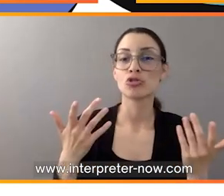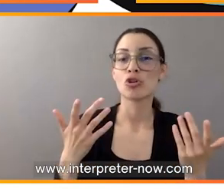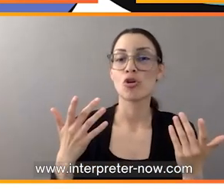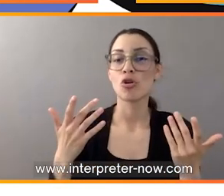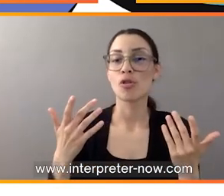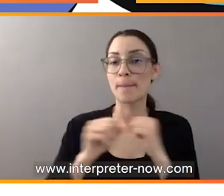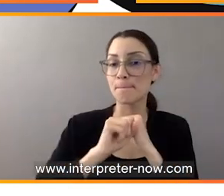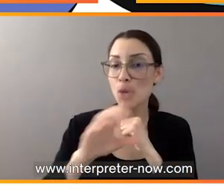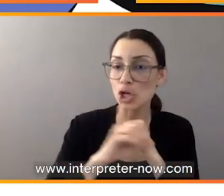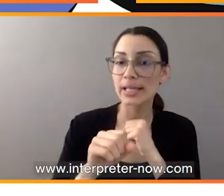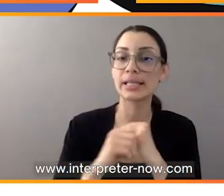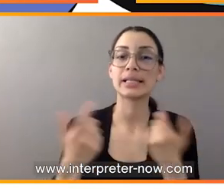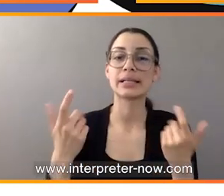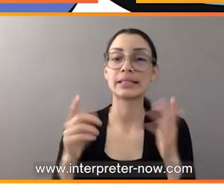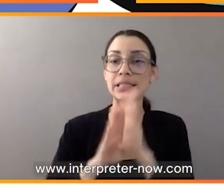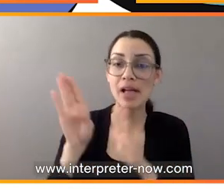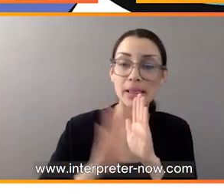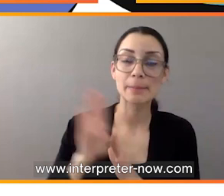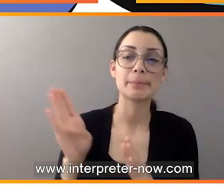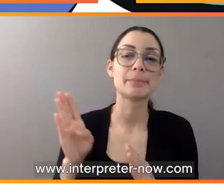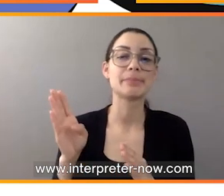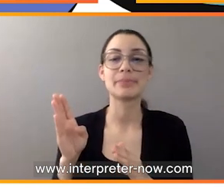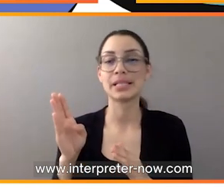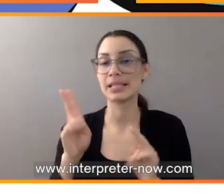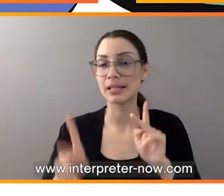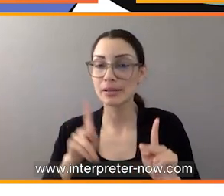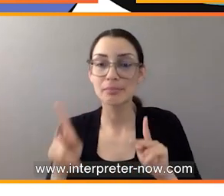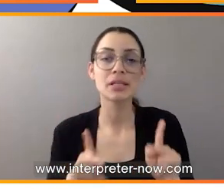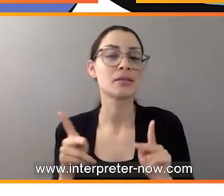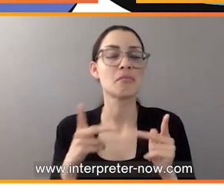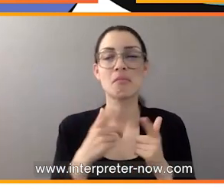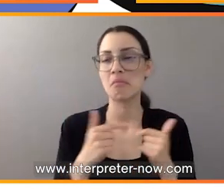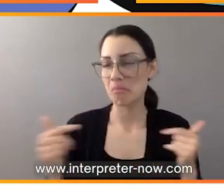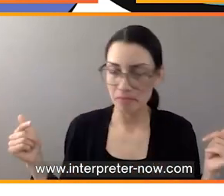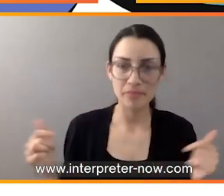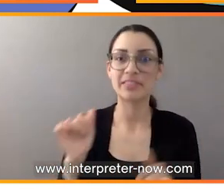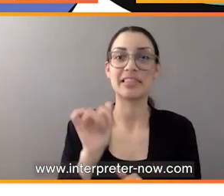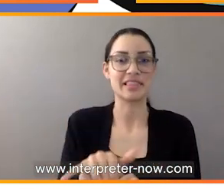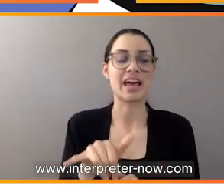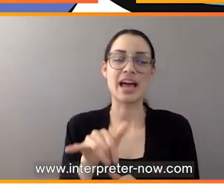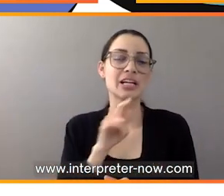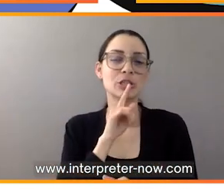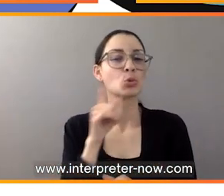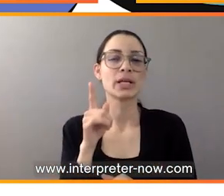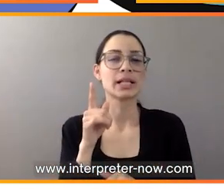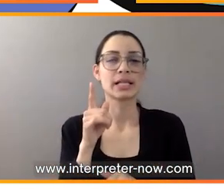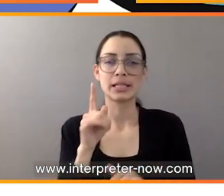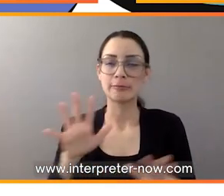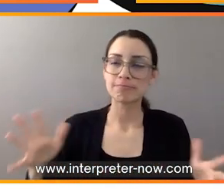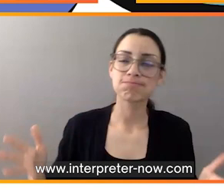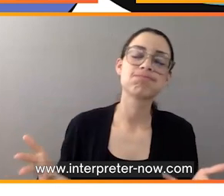for transformation, all sorts of other things like digital and marketing and developing people, et